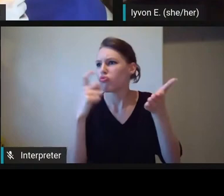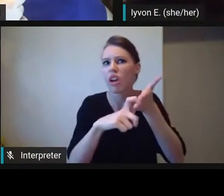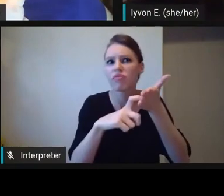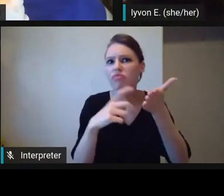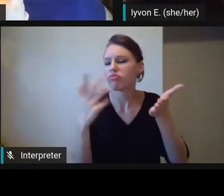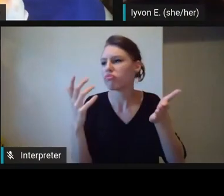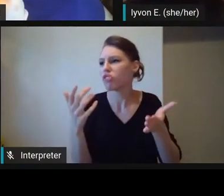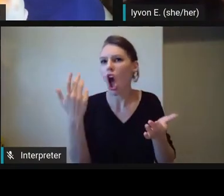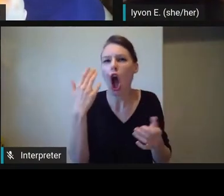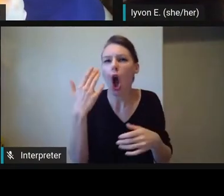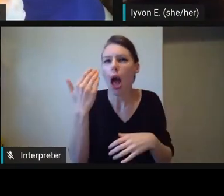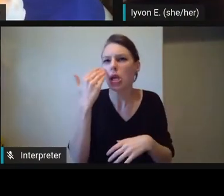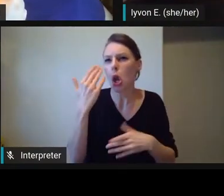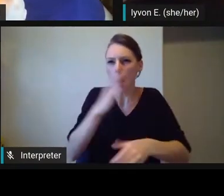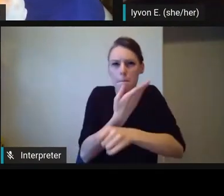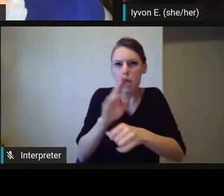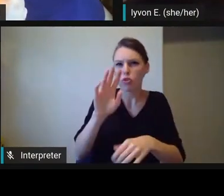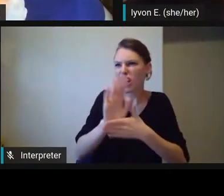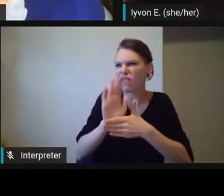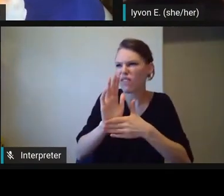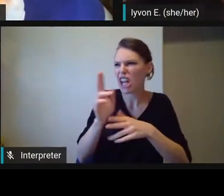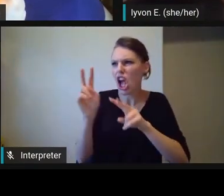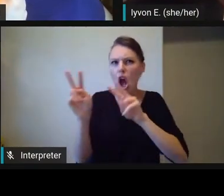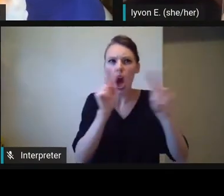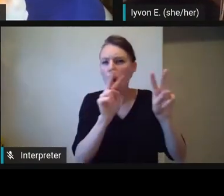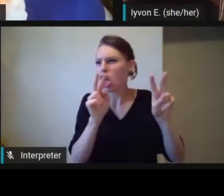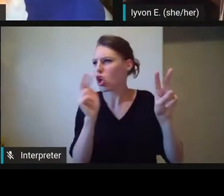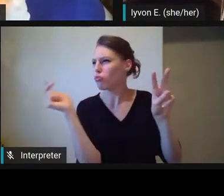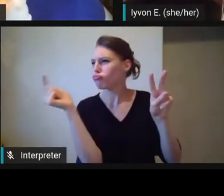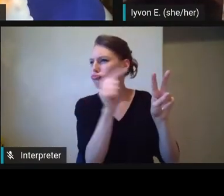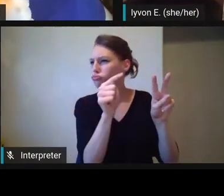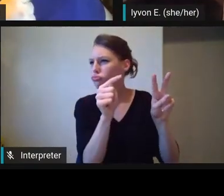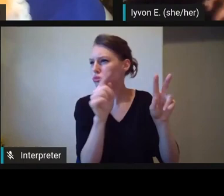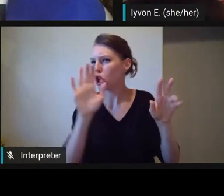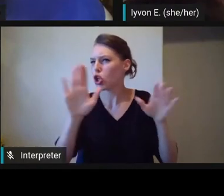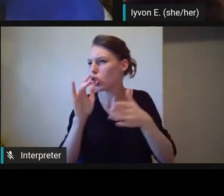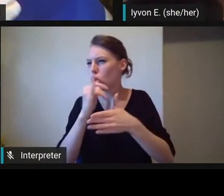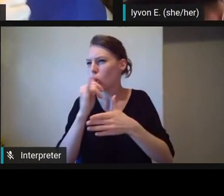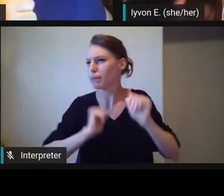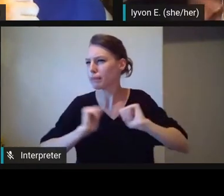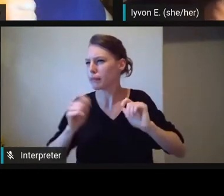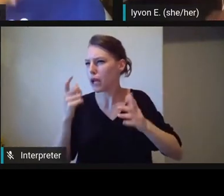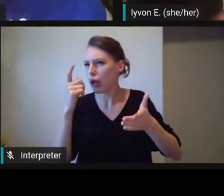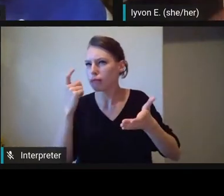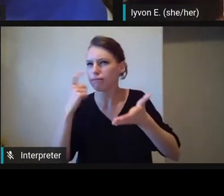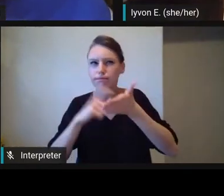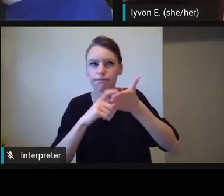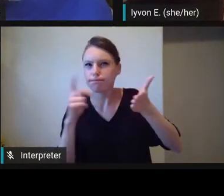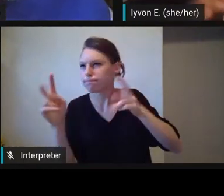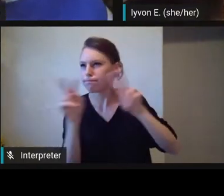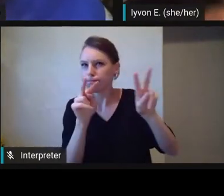music video I saw. You know, here is this song I listened to. There are so many ways to, in multimedia, to tap into